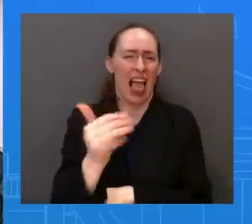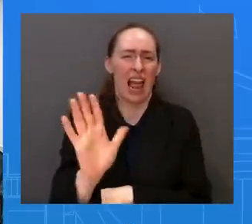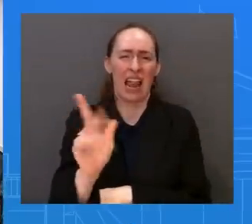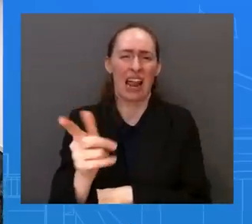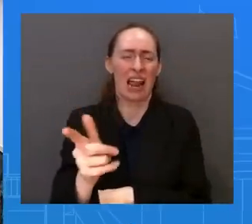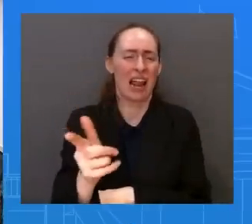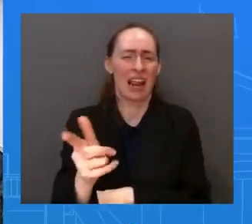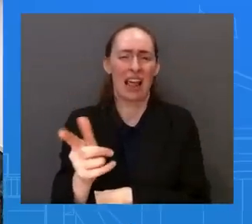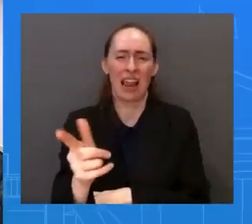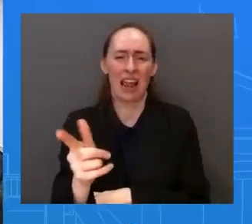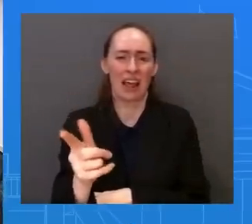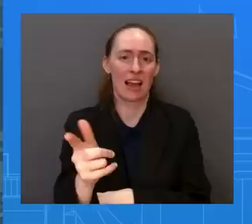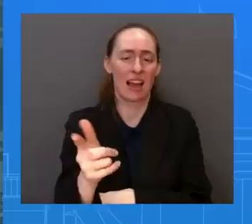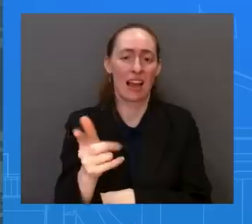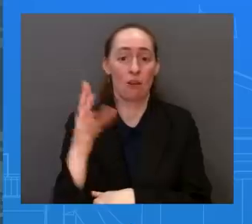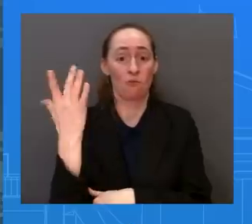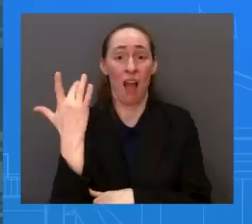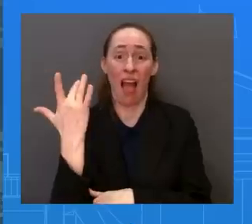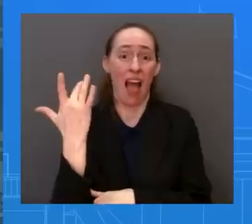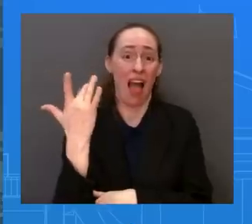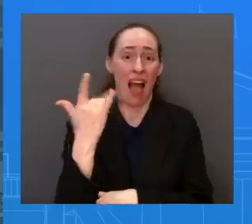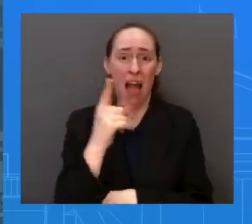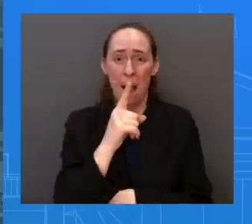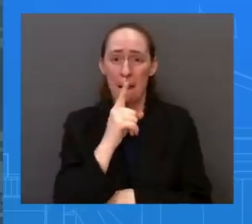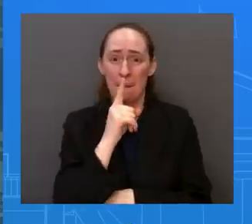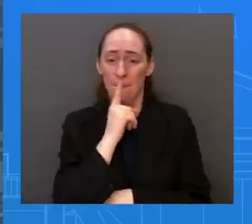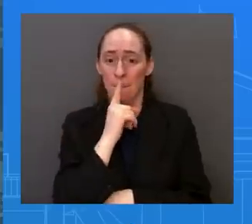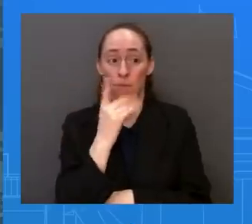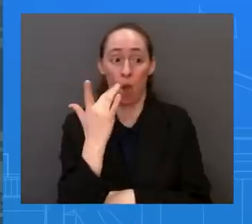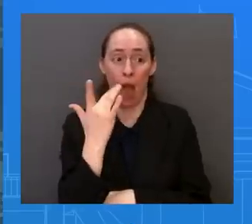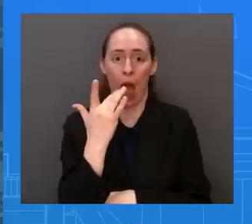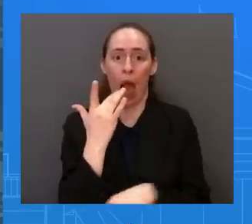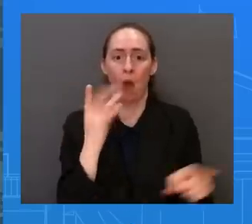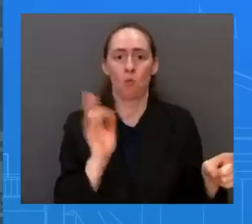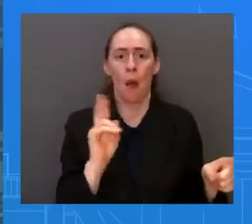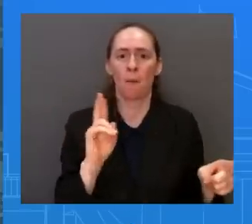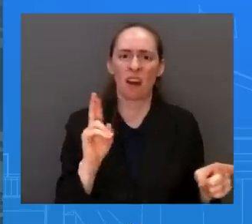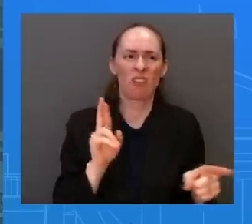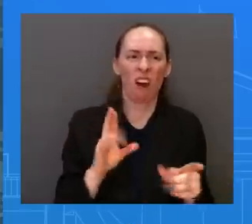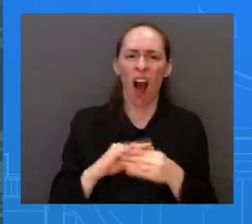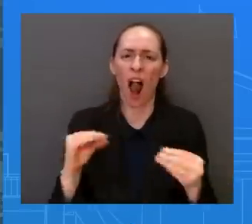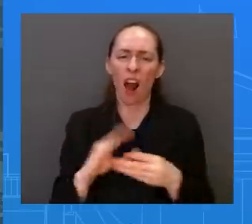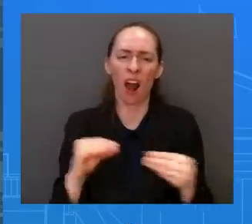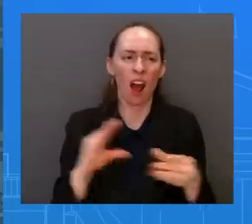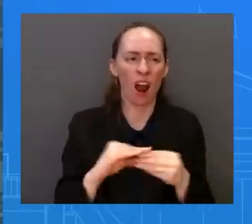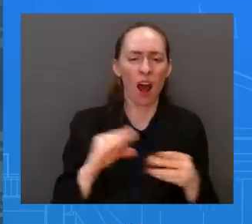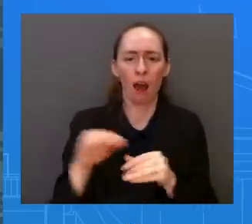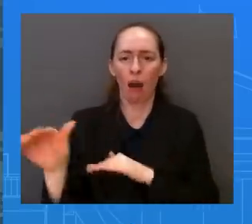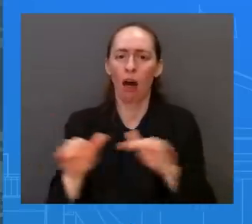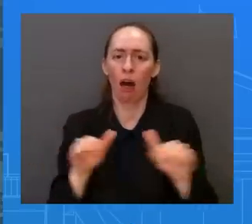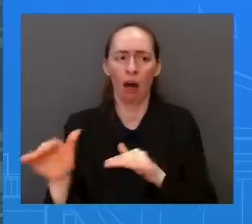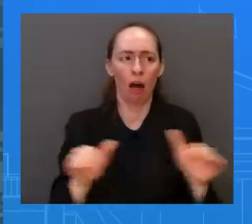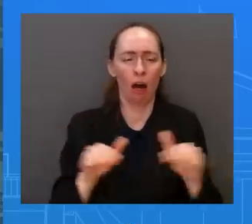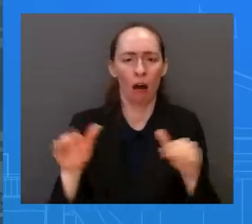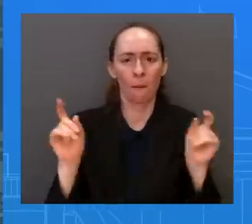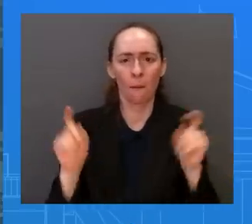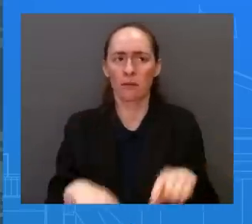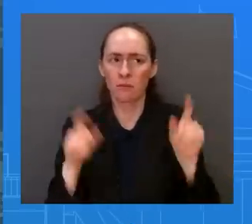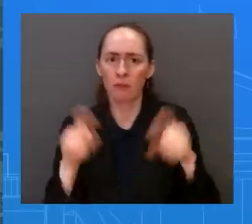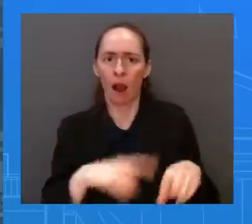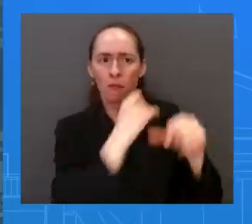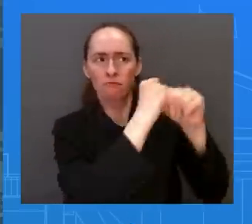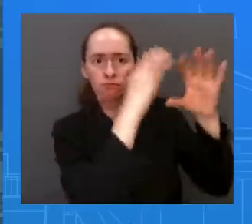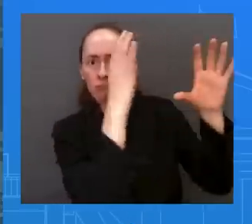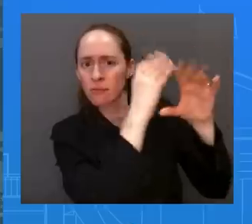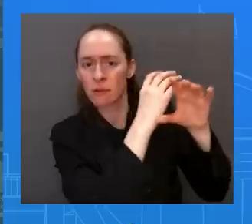end as opposed to the back end? Well, just a couple of things. I know there was a TikTok that went out to all of you from the National Security Council that was pretty detailed